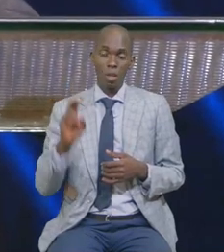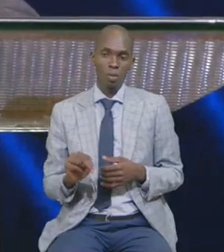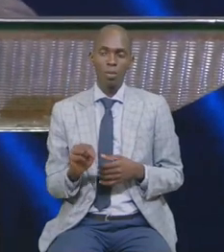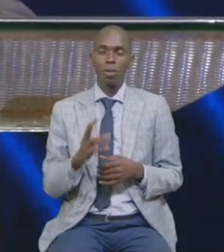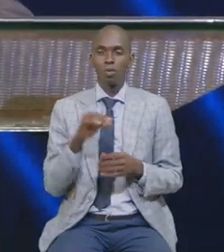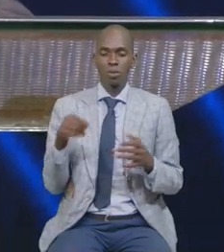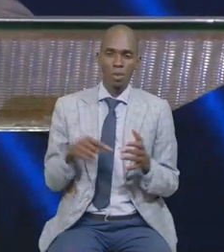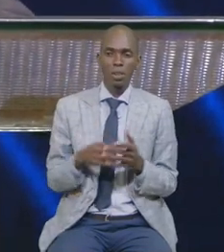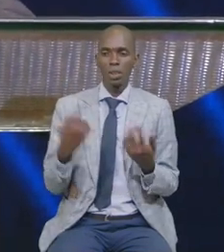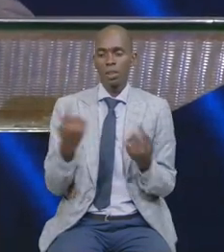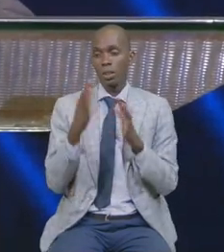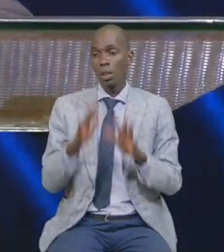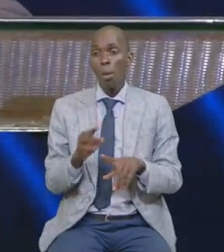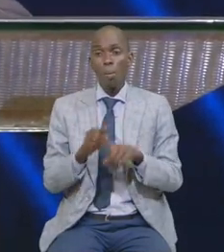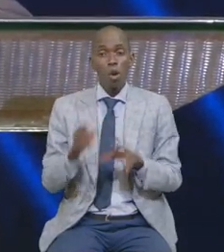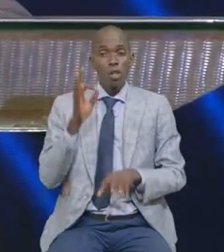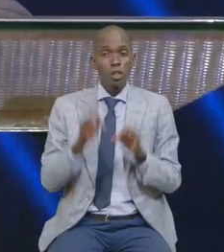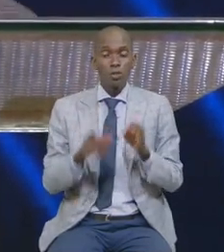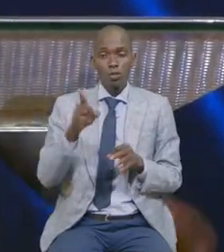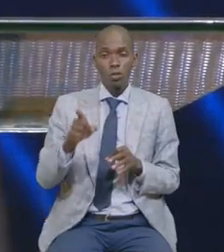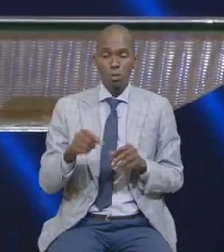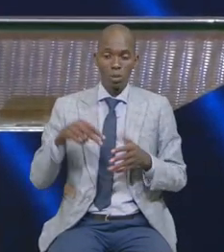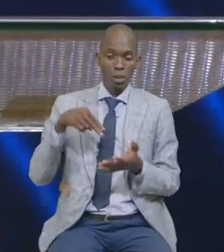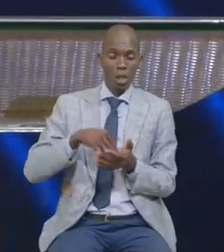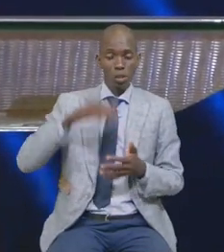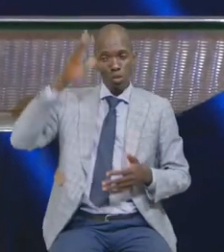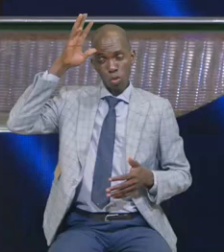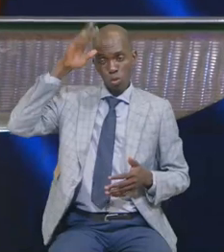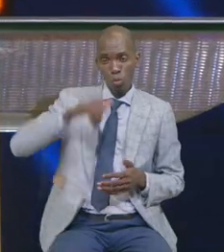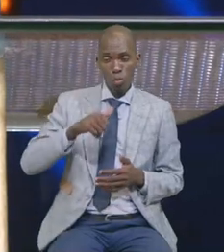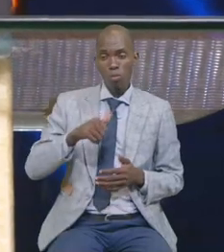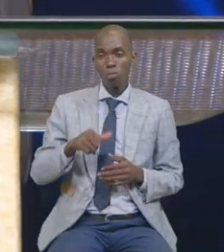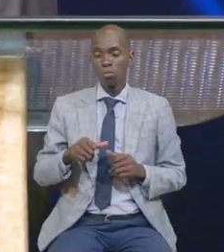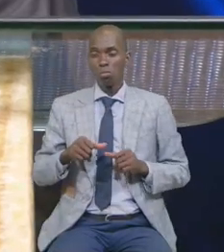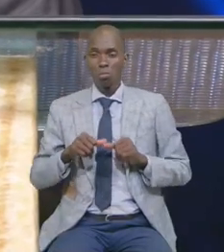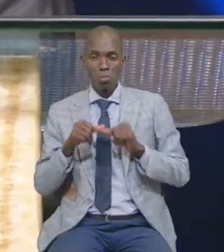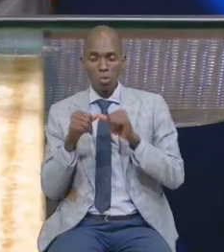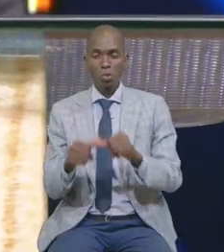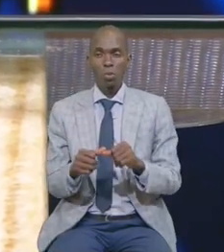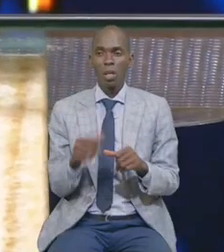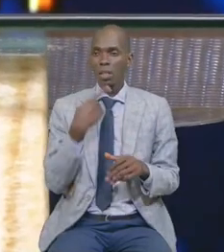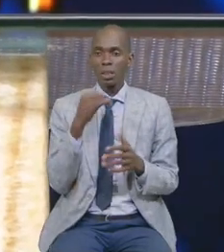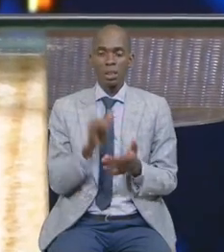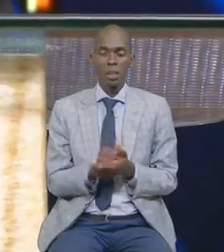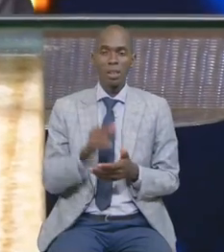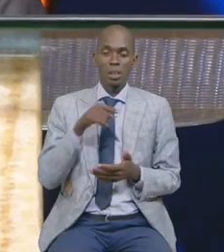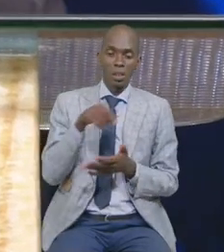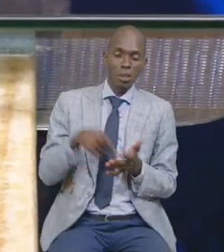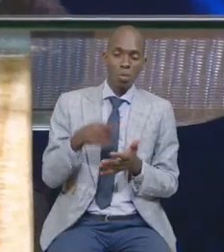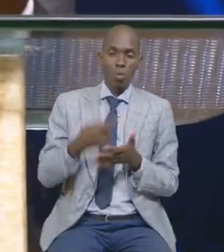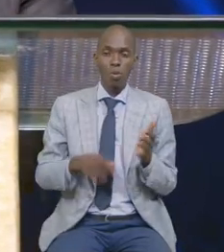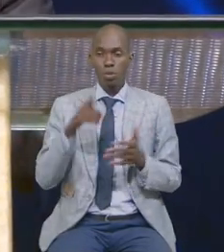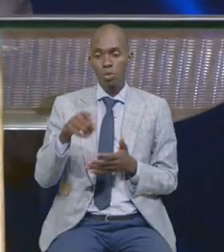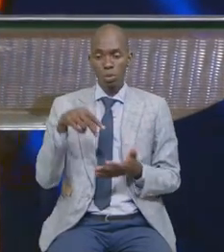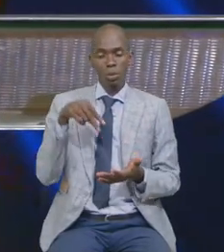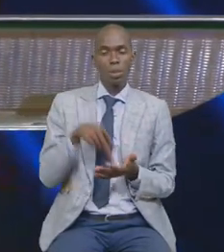you are rich if you're firm if you see here is where you stand they've got as I said